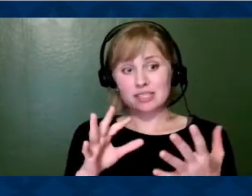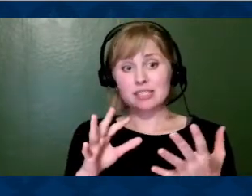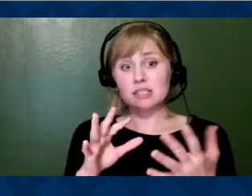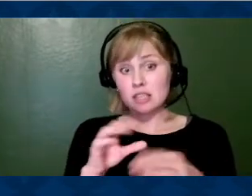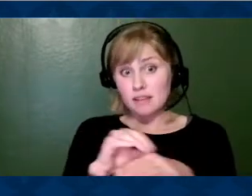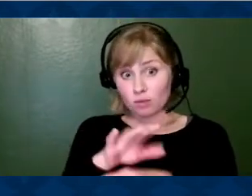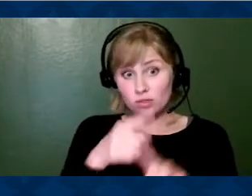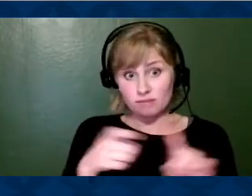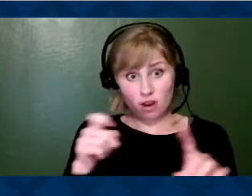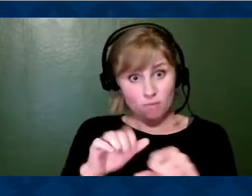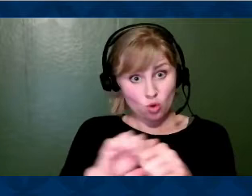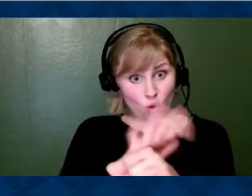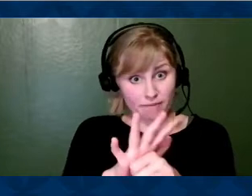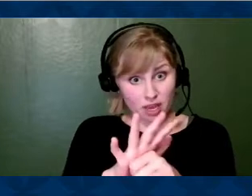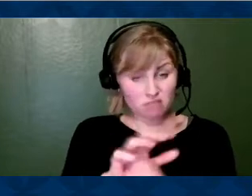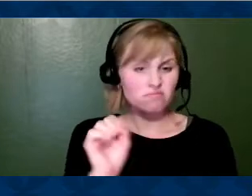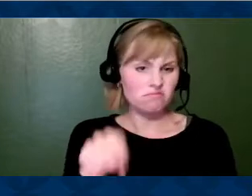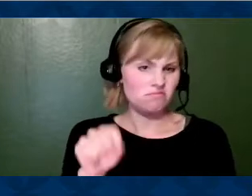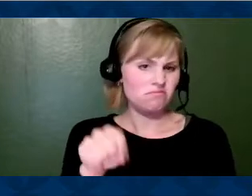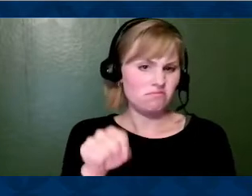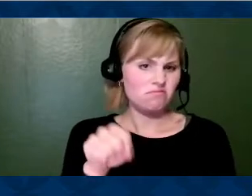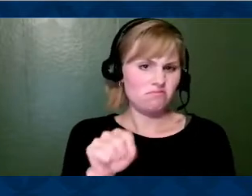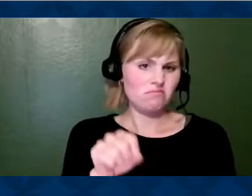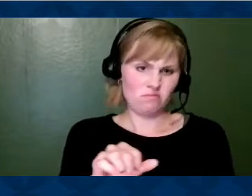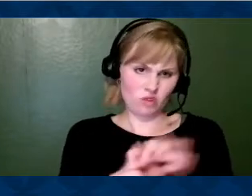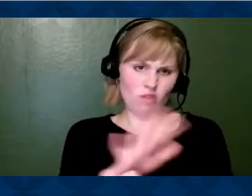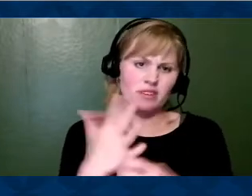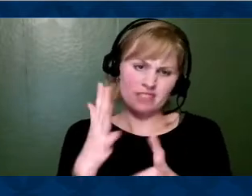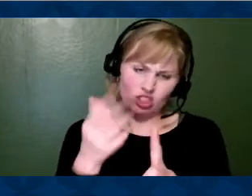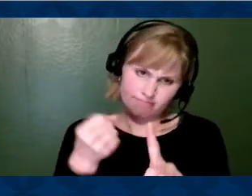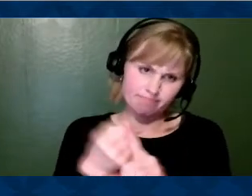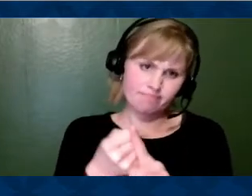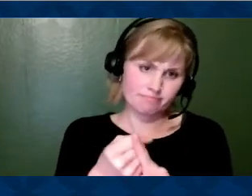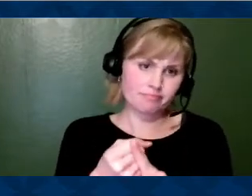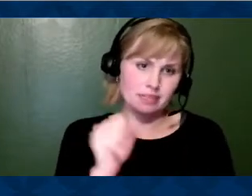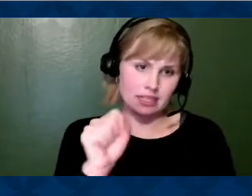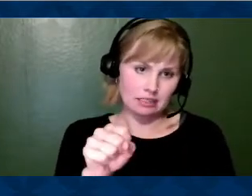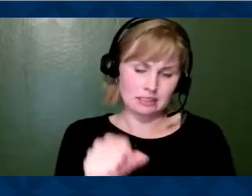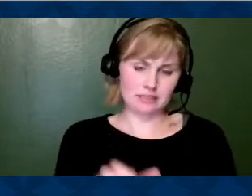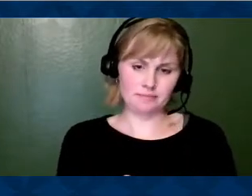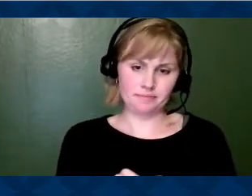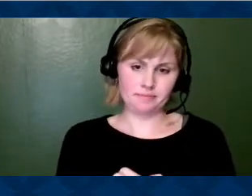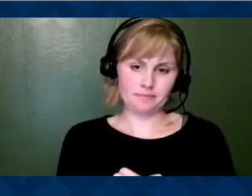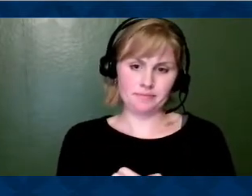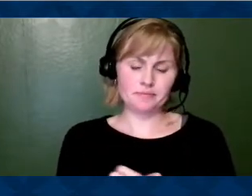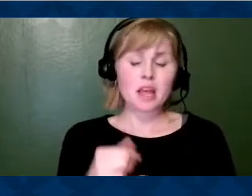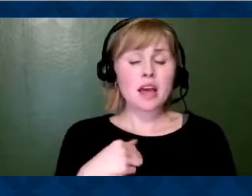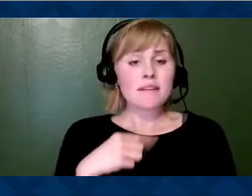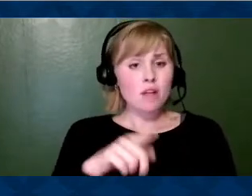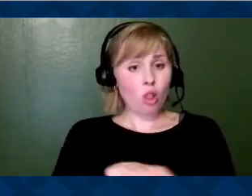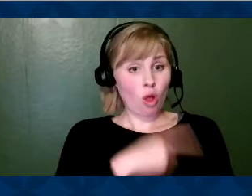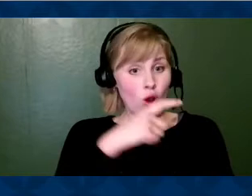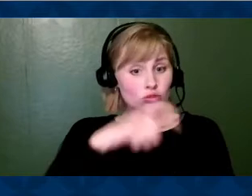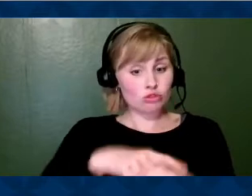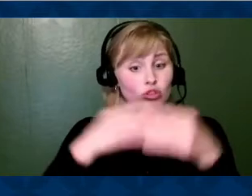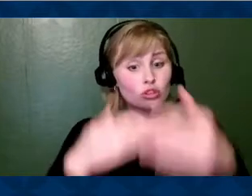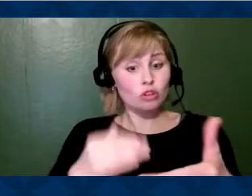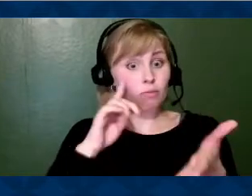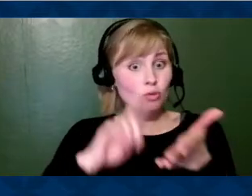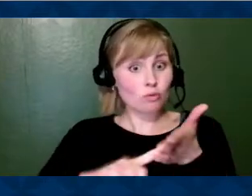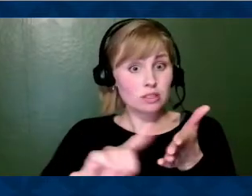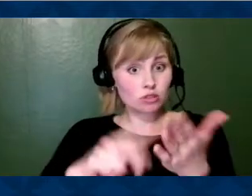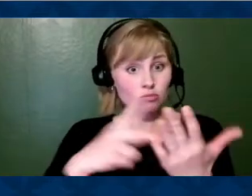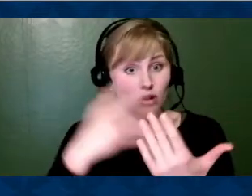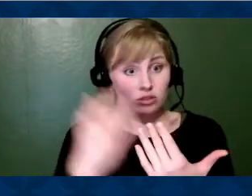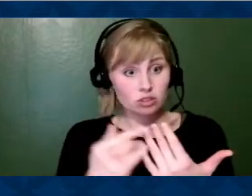been strongly influenced by the pandemic. I also have sort of a longer term research project looking at how race